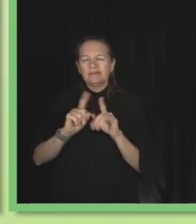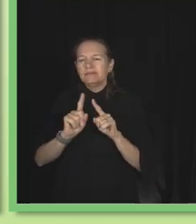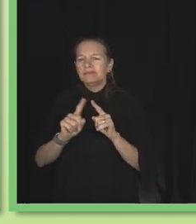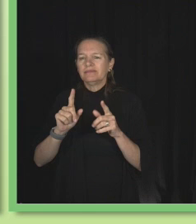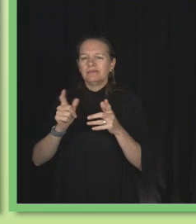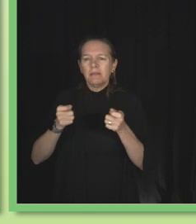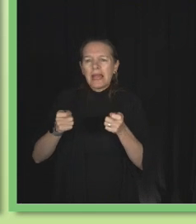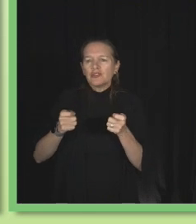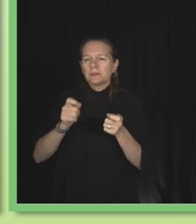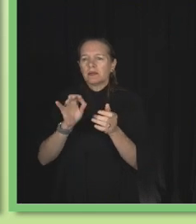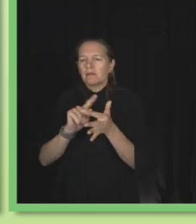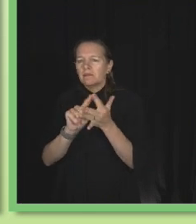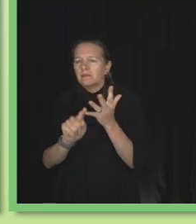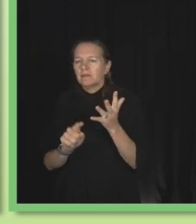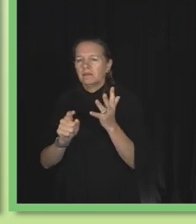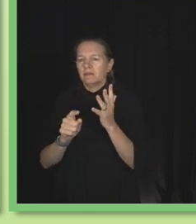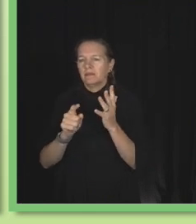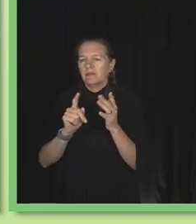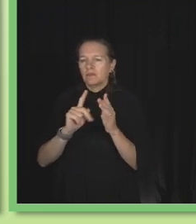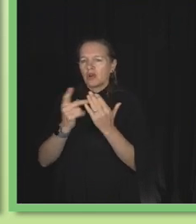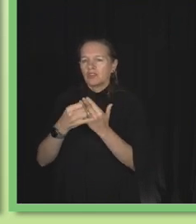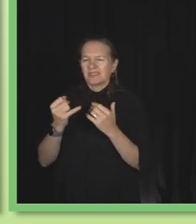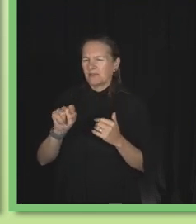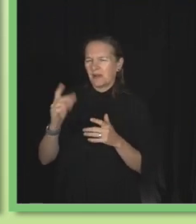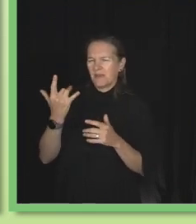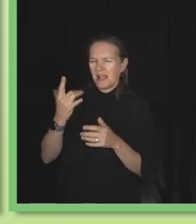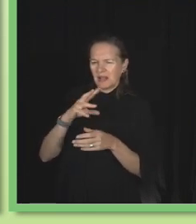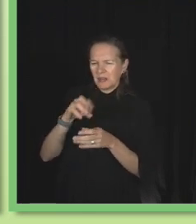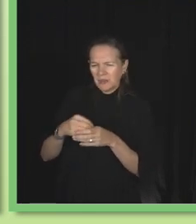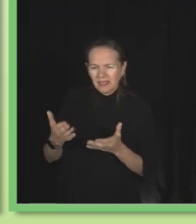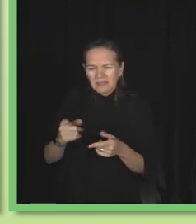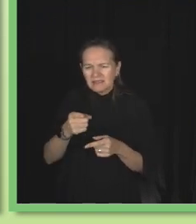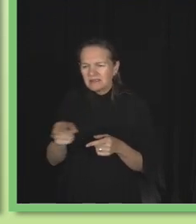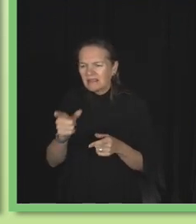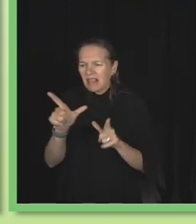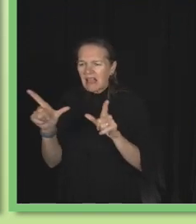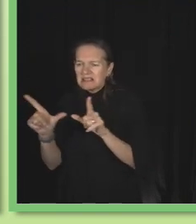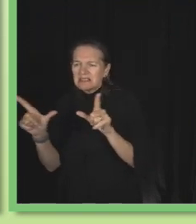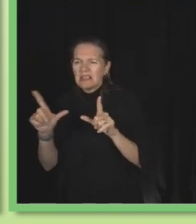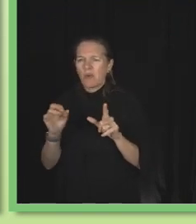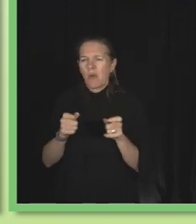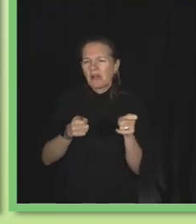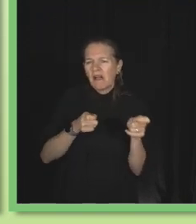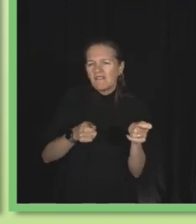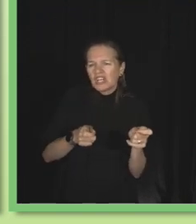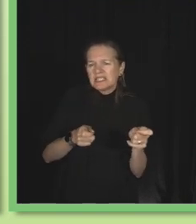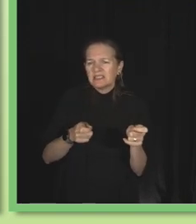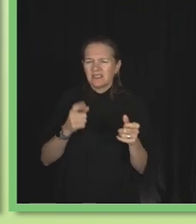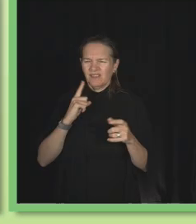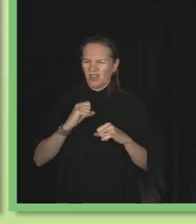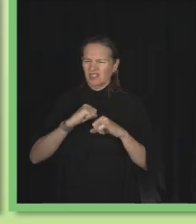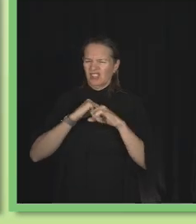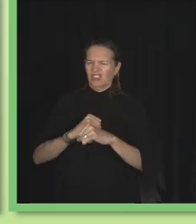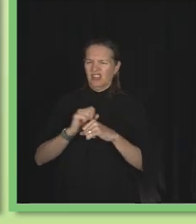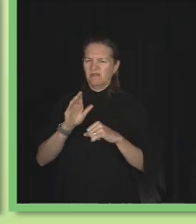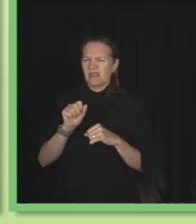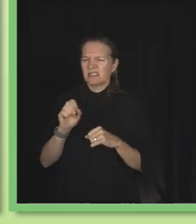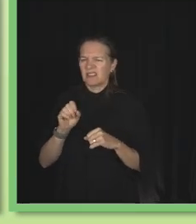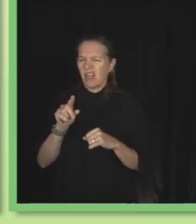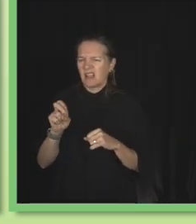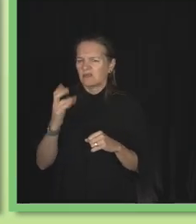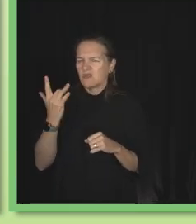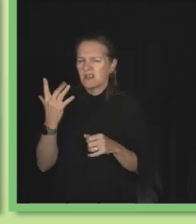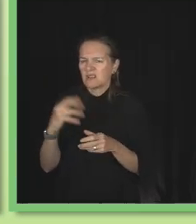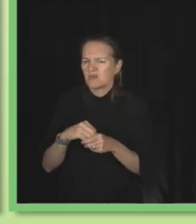also covered. But why would you include things like licensing or governance in a security baseline?